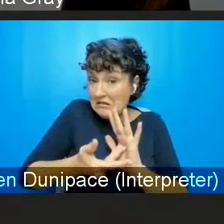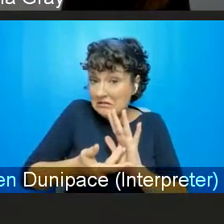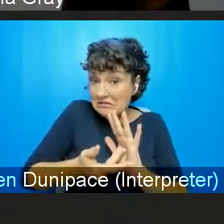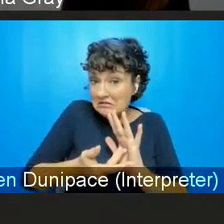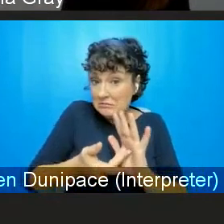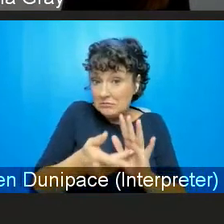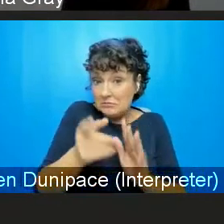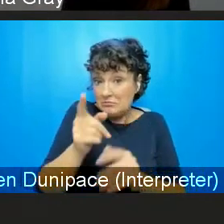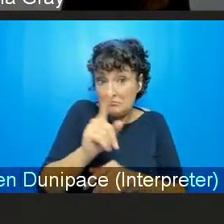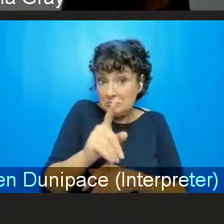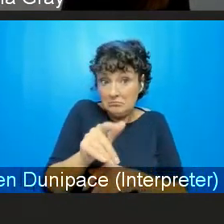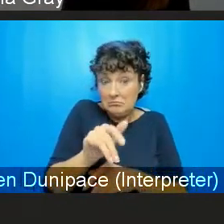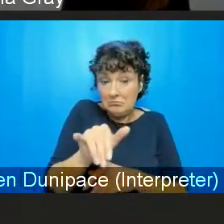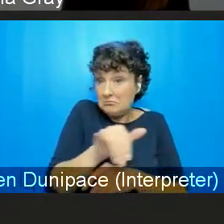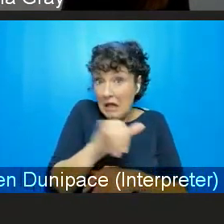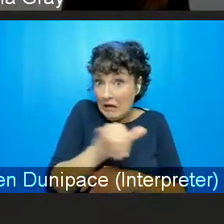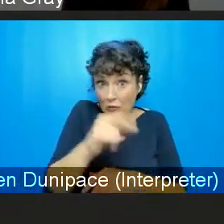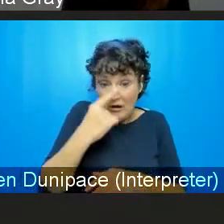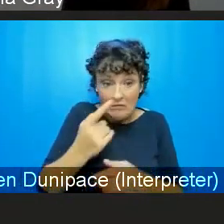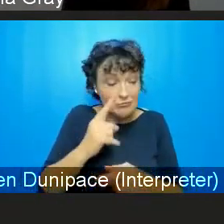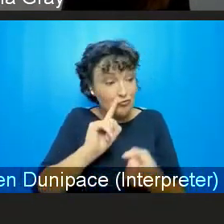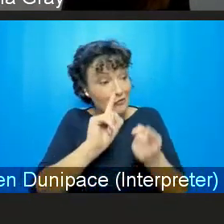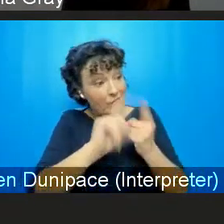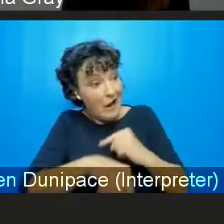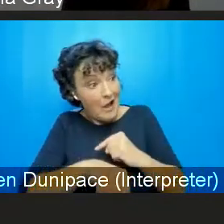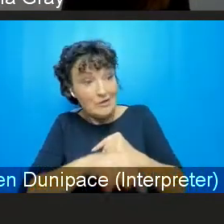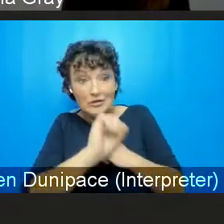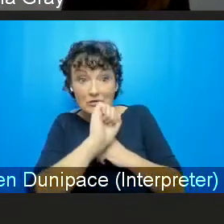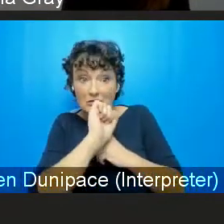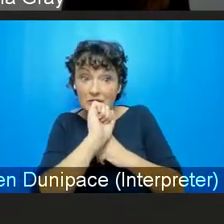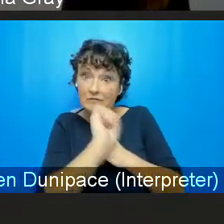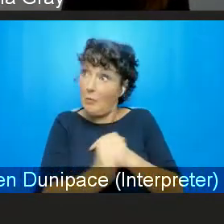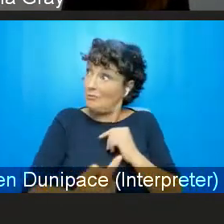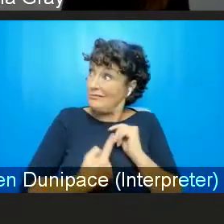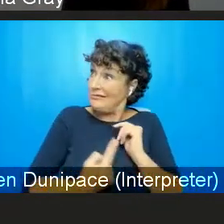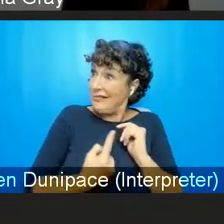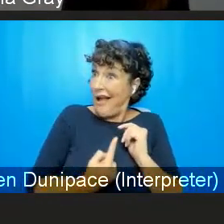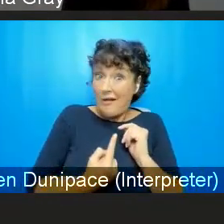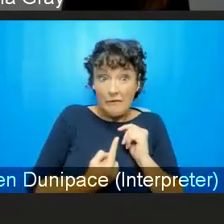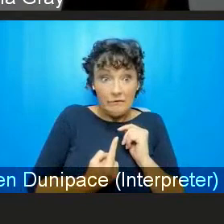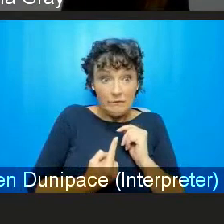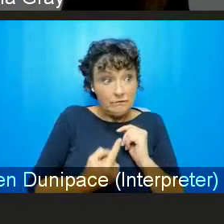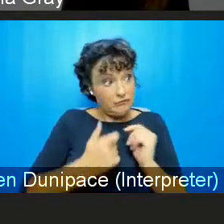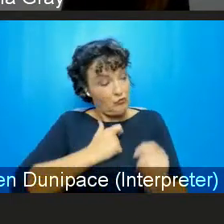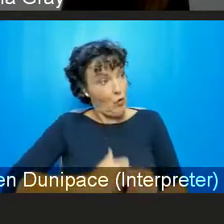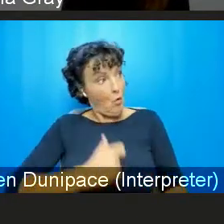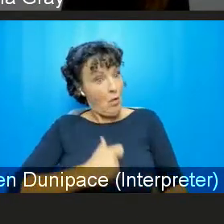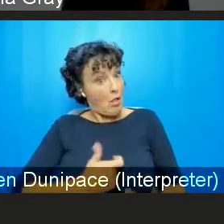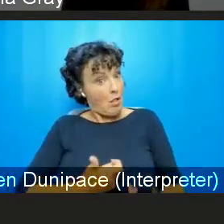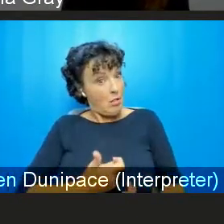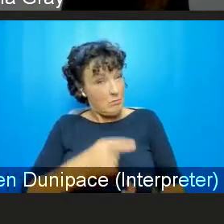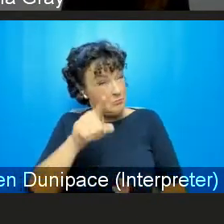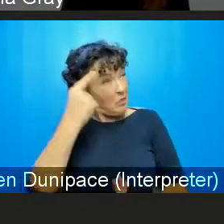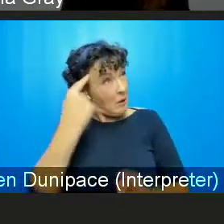any reflections maybe from yourself in your own role as to whether there were any